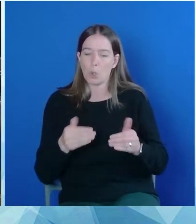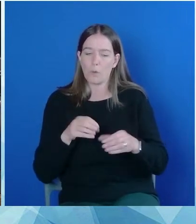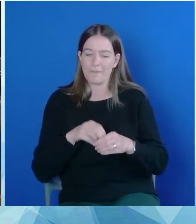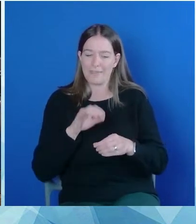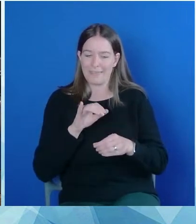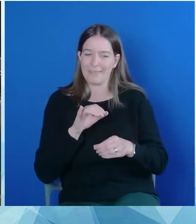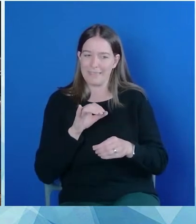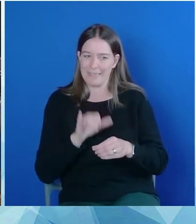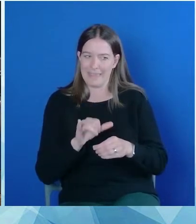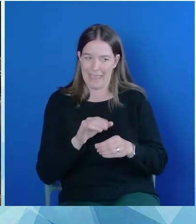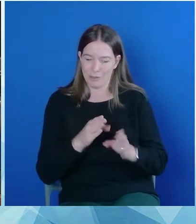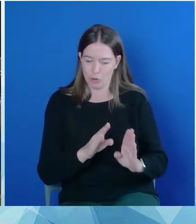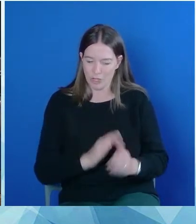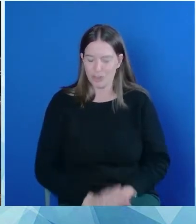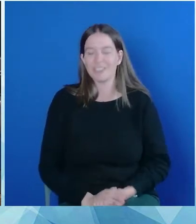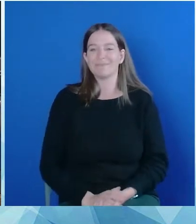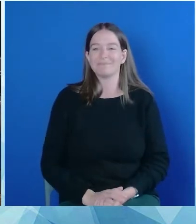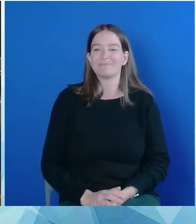Moving on to